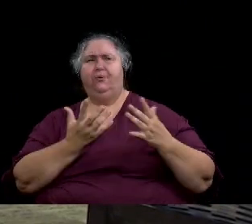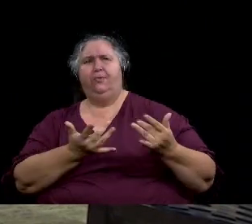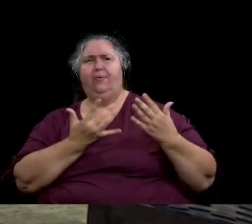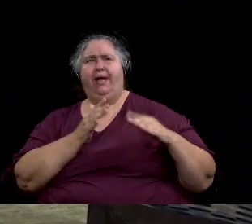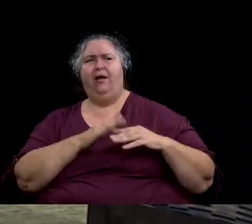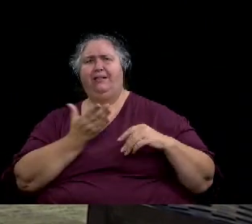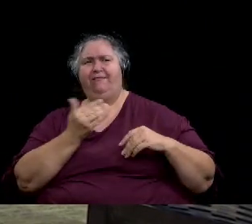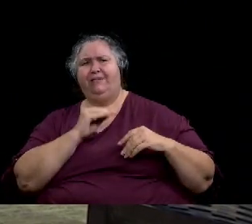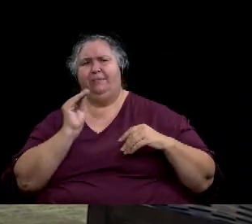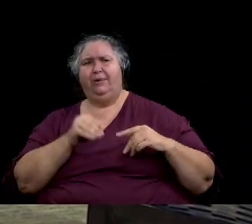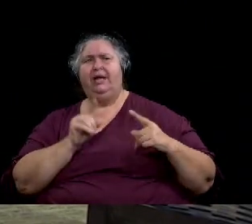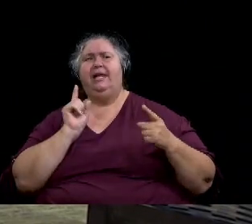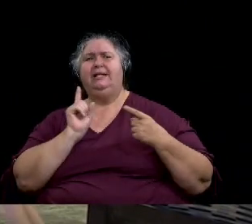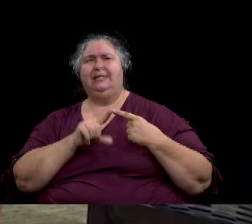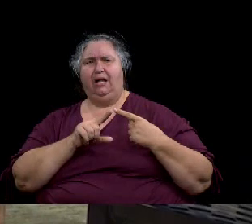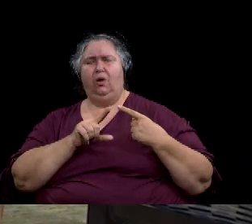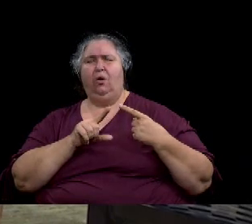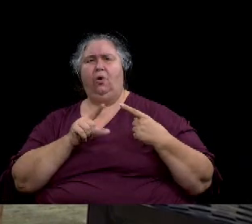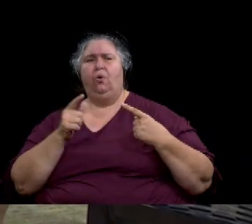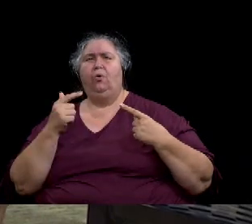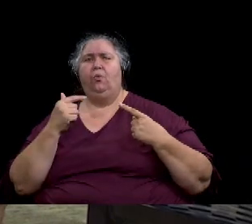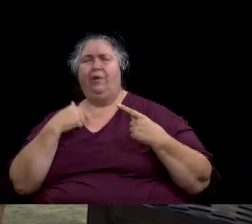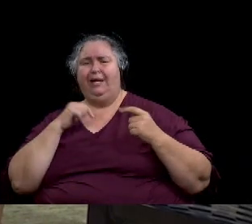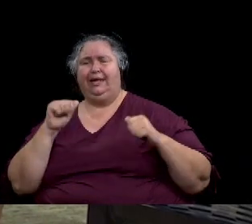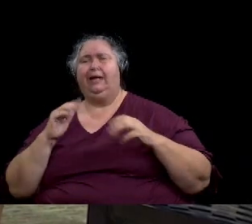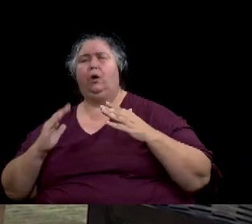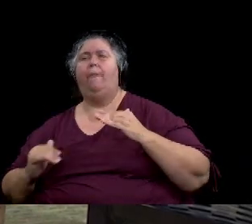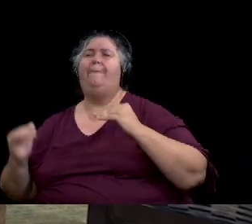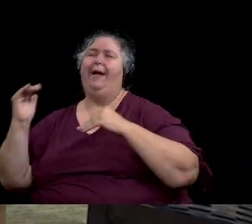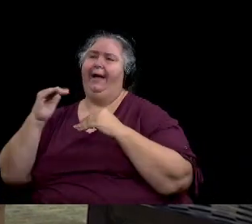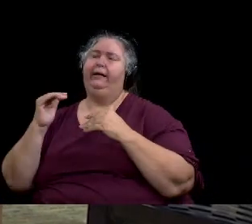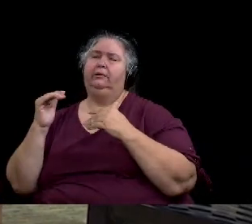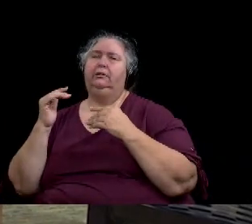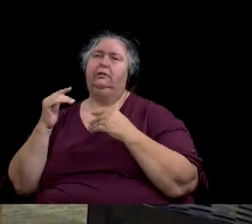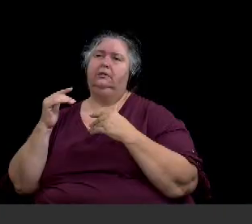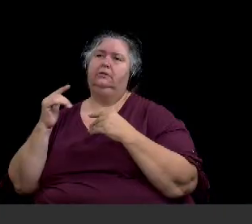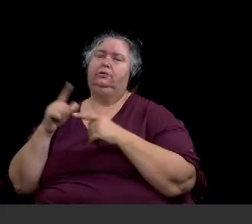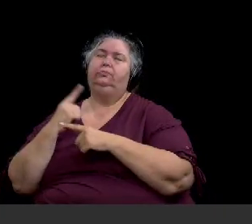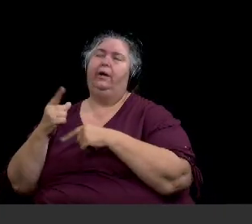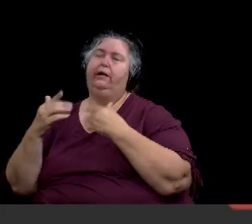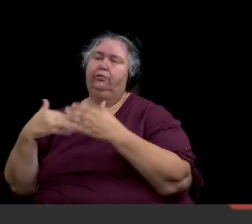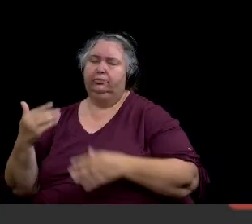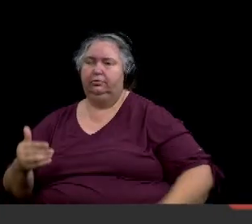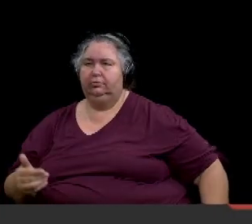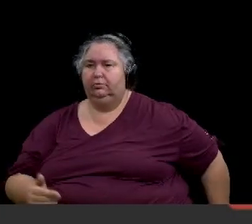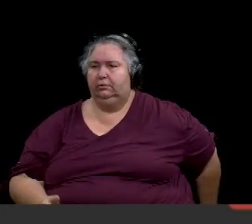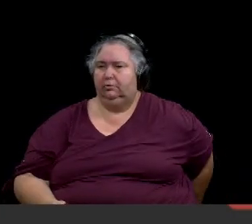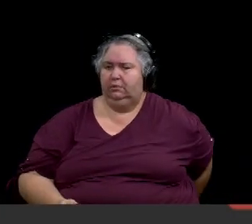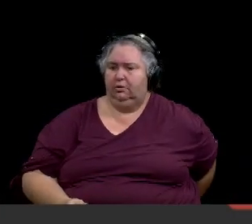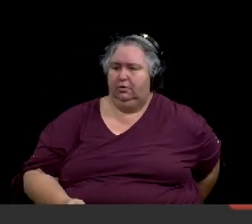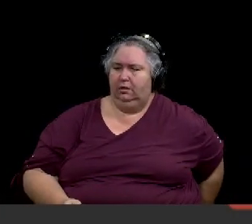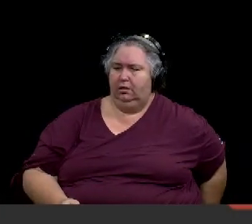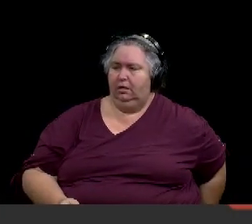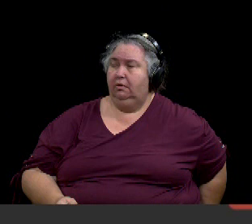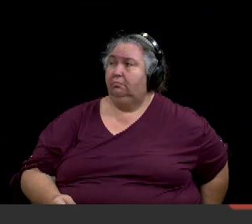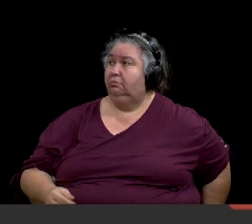50% before we can earn the right to be back? Judge Felton, would you like to speak to